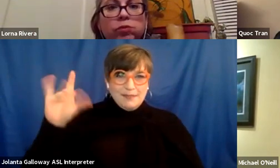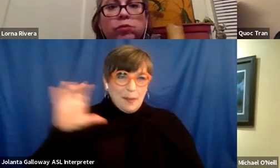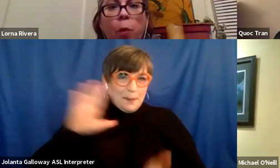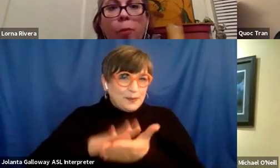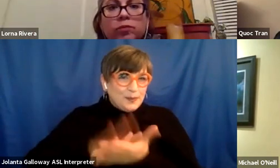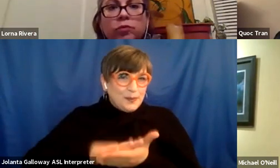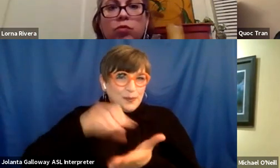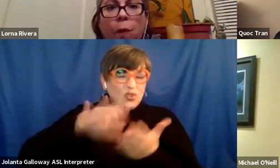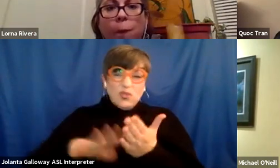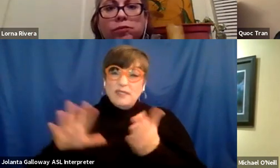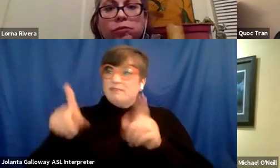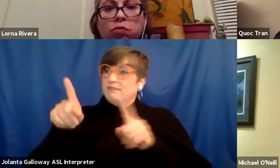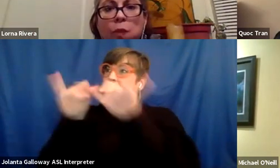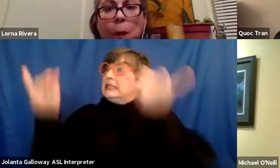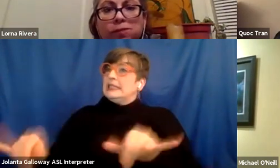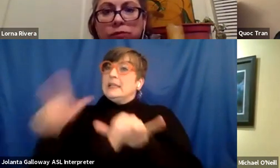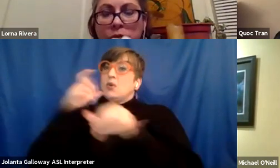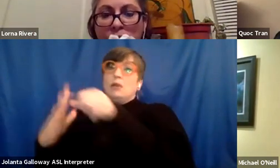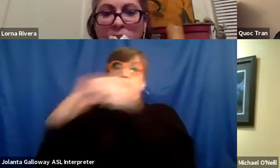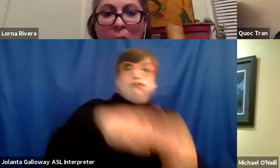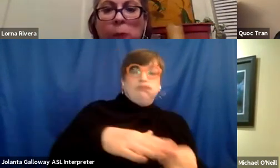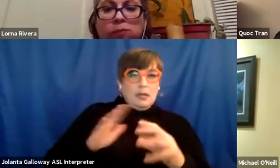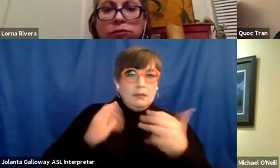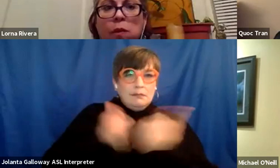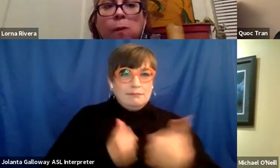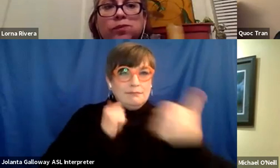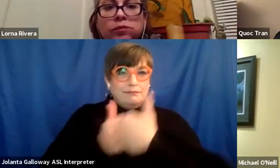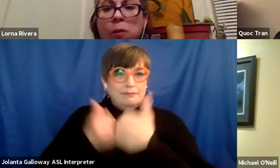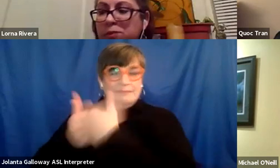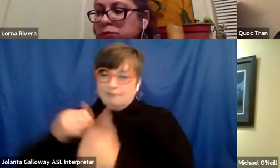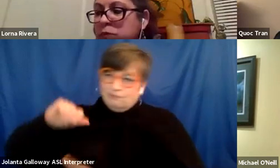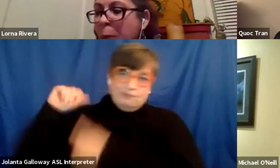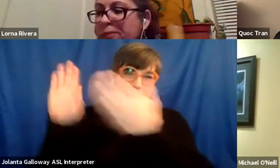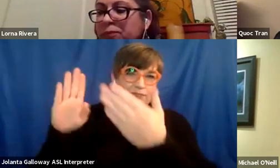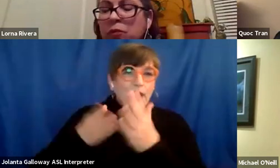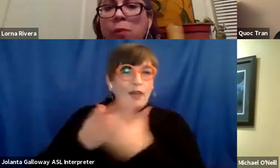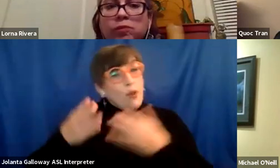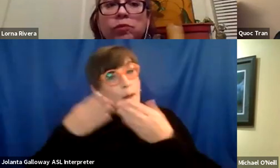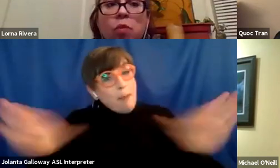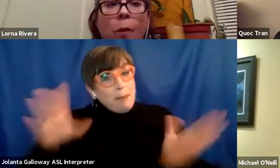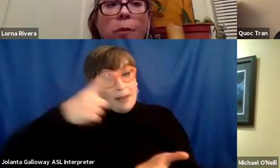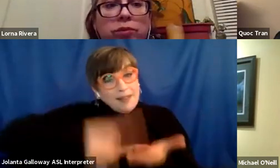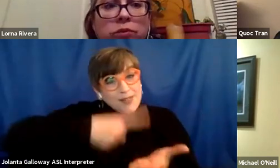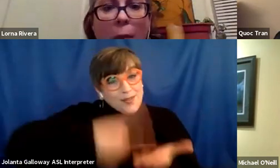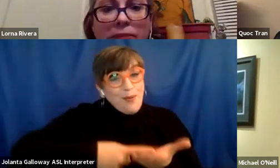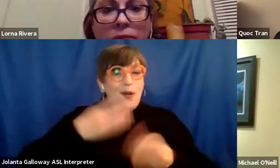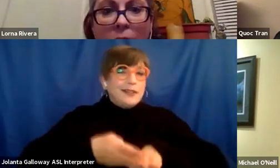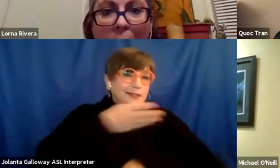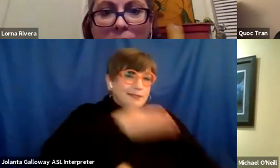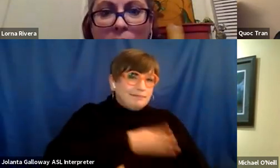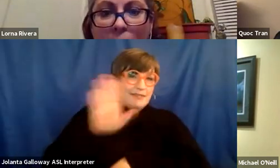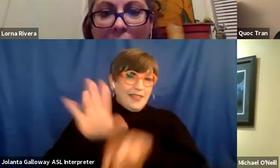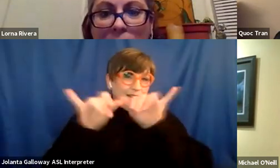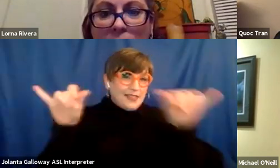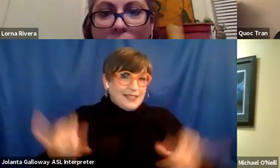challenge oppressive systems through public discourse, working on their public discourse and overall improving their schooling system.